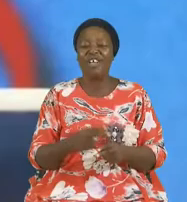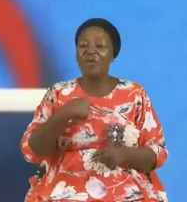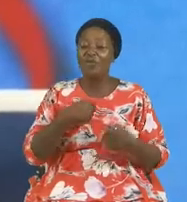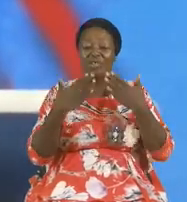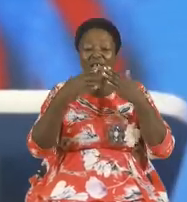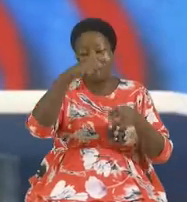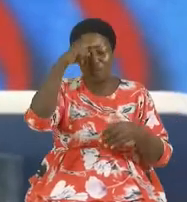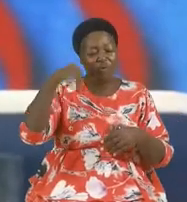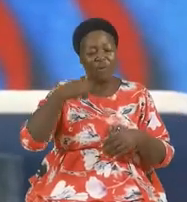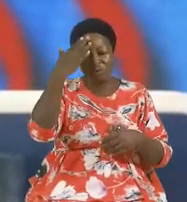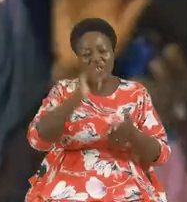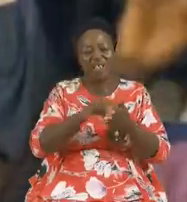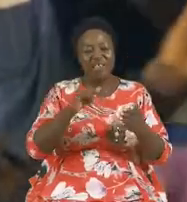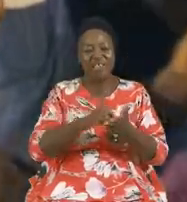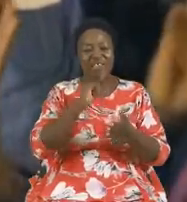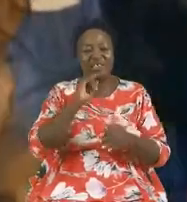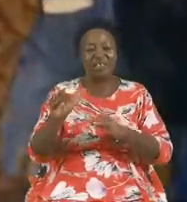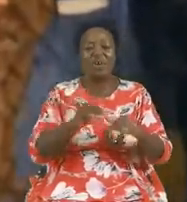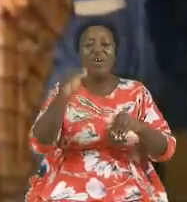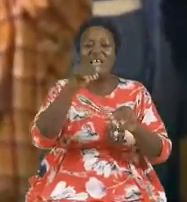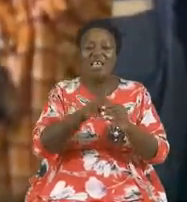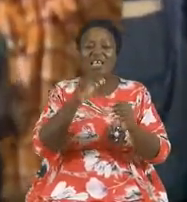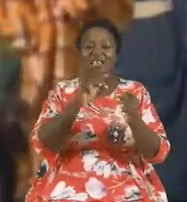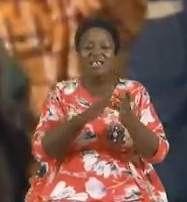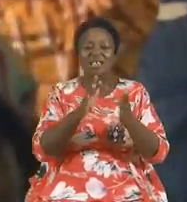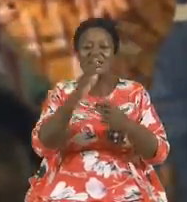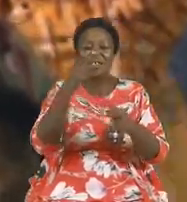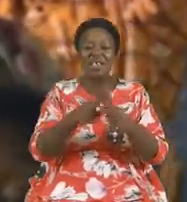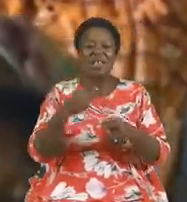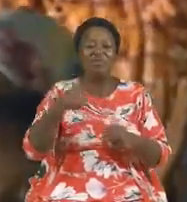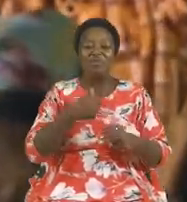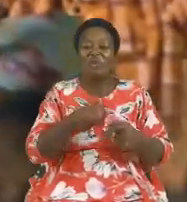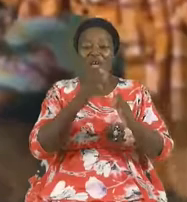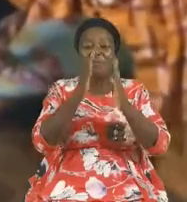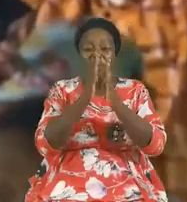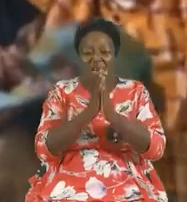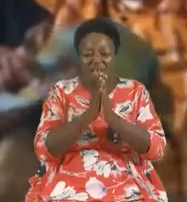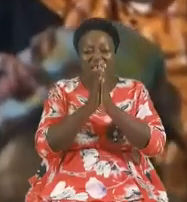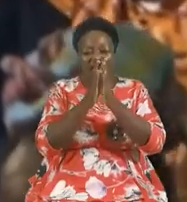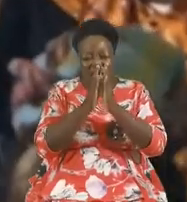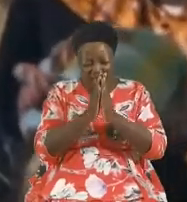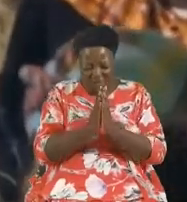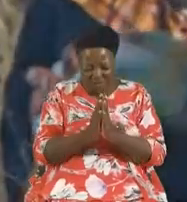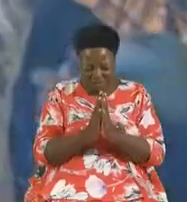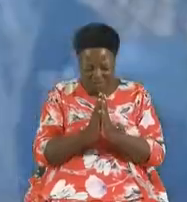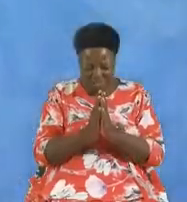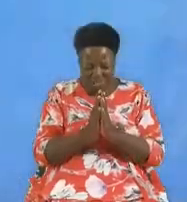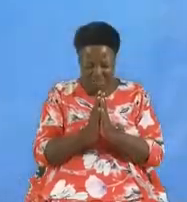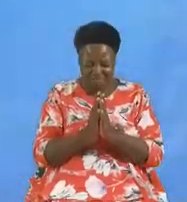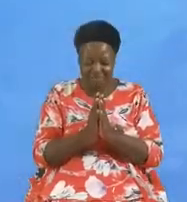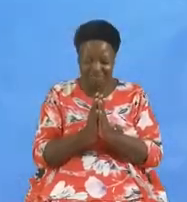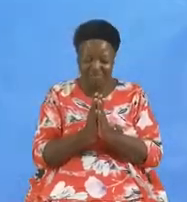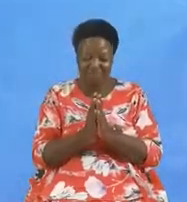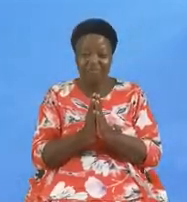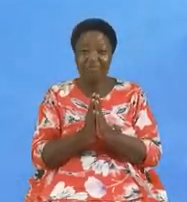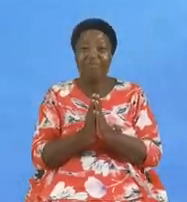in Jesus' name. We thank you because we know it is done. In Jesus'